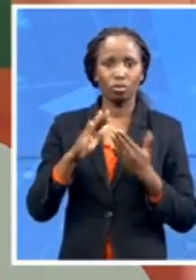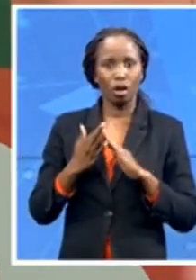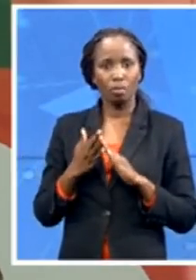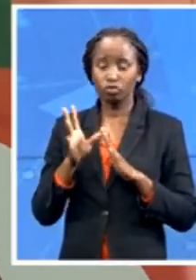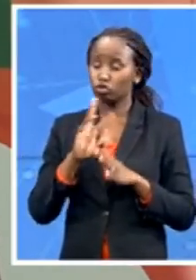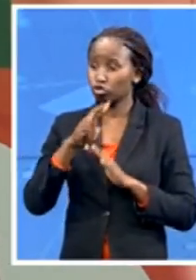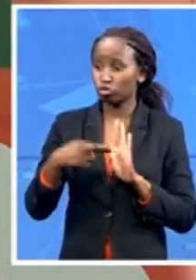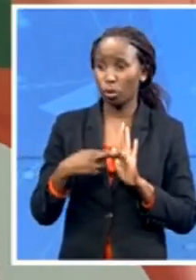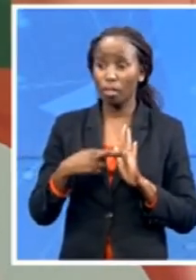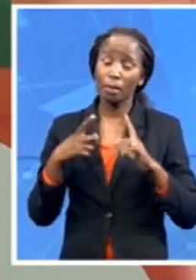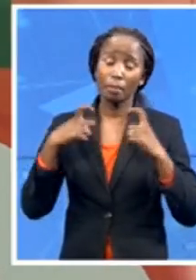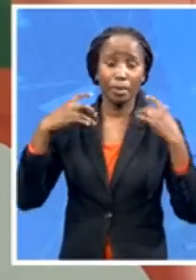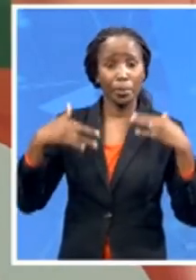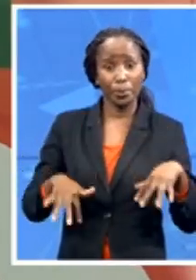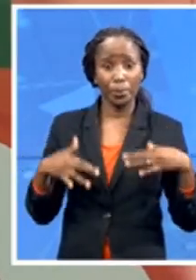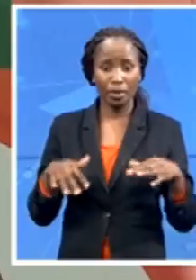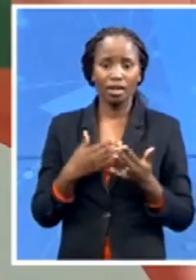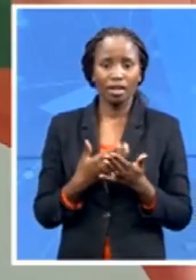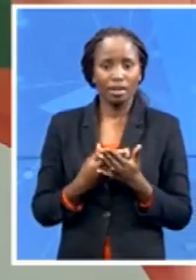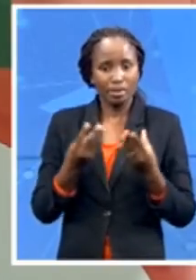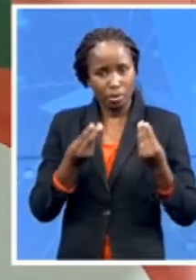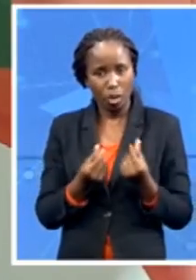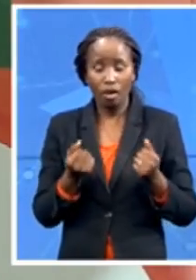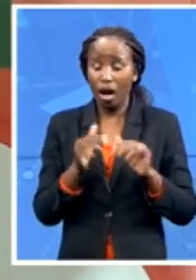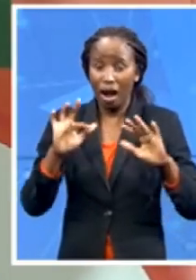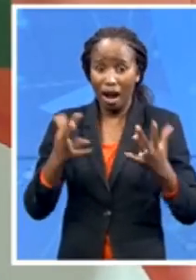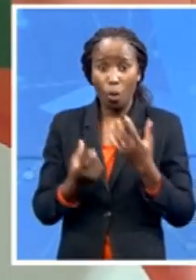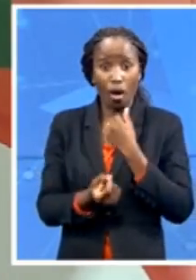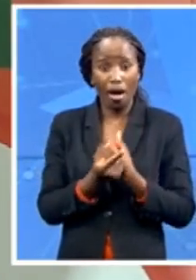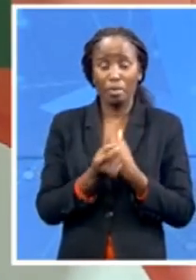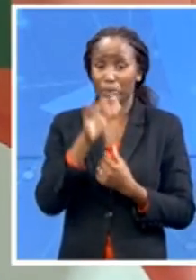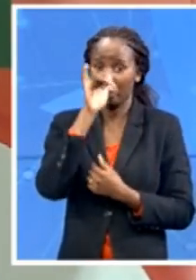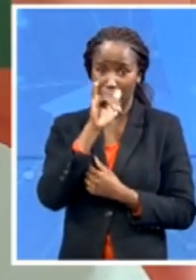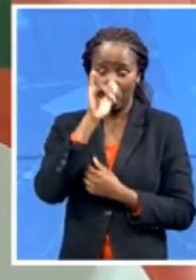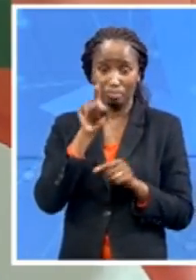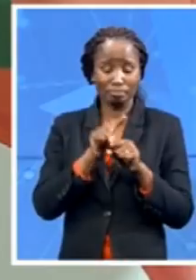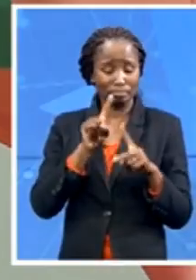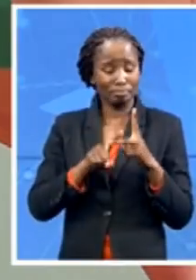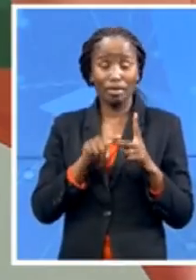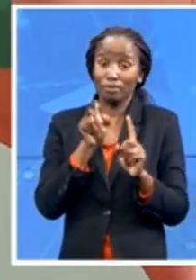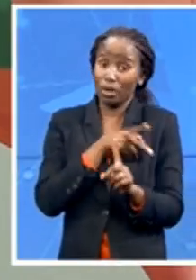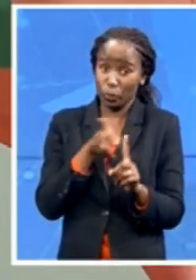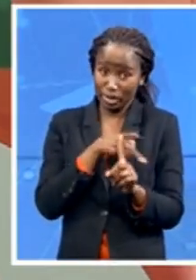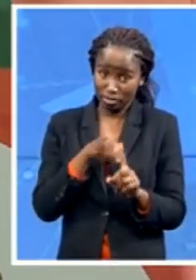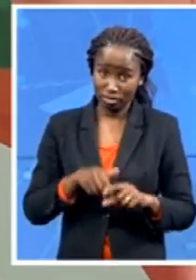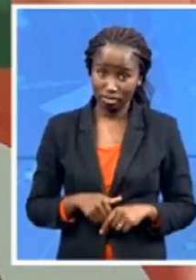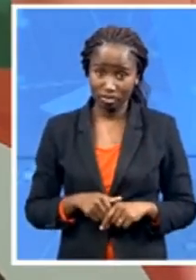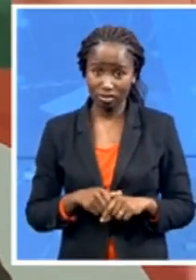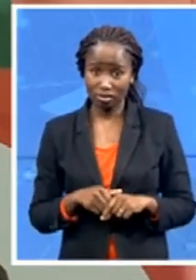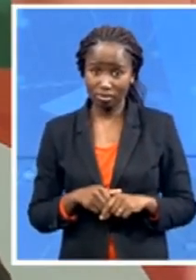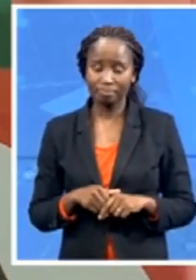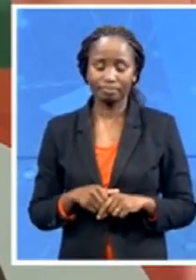the root causes of crime and violence. They can act as the eyes and ears of our